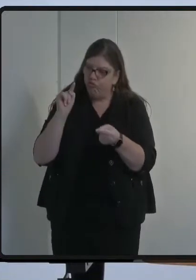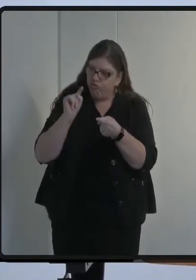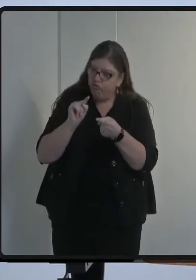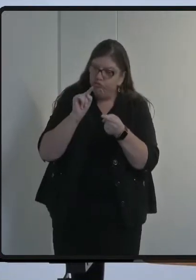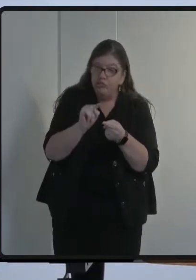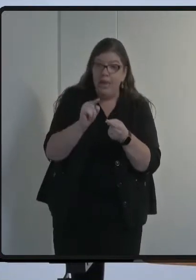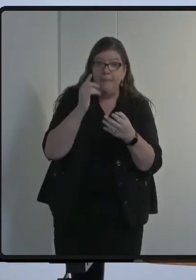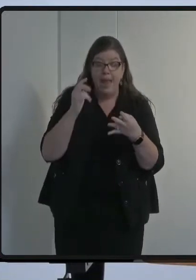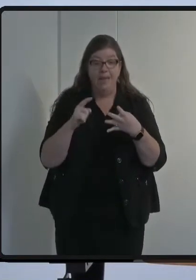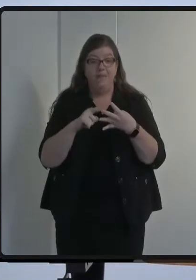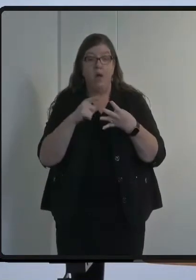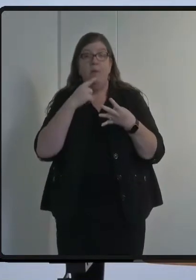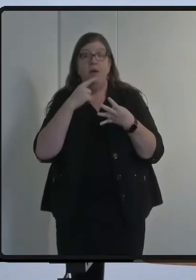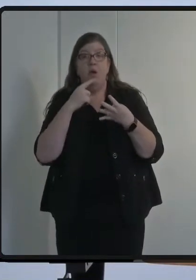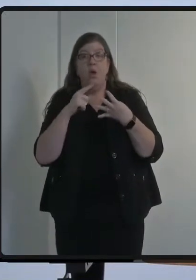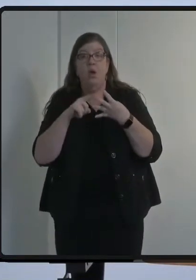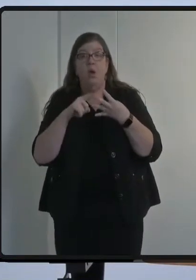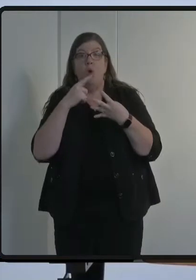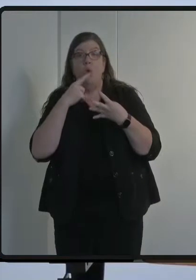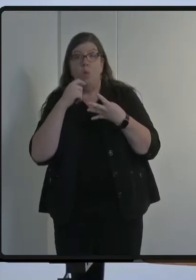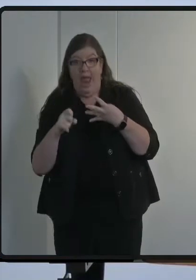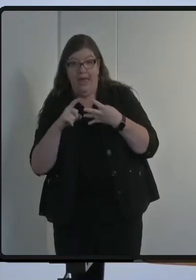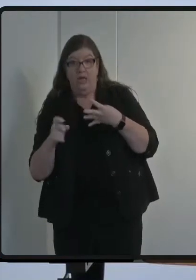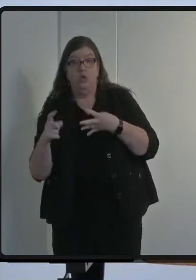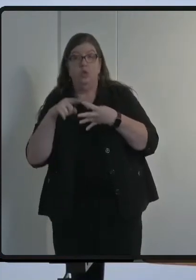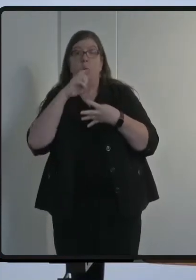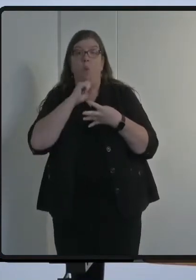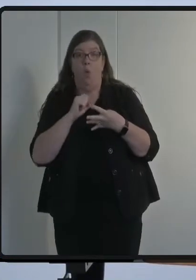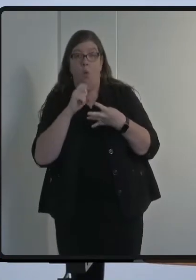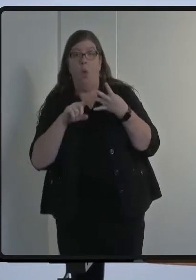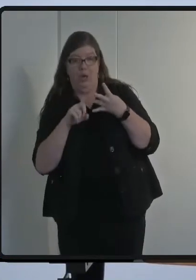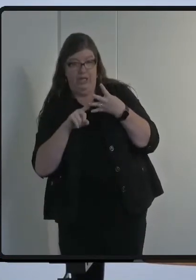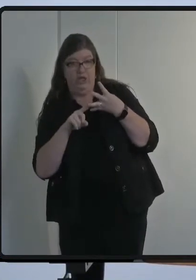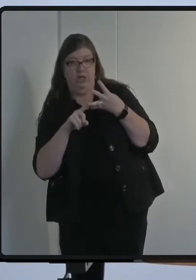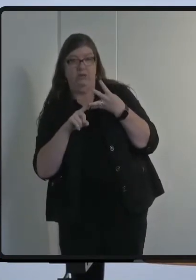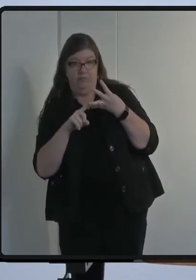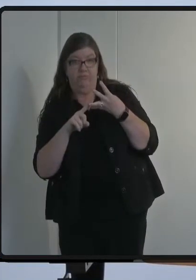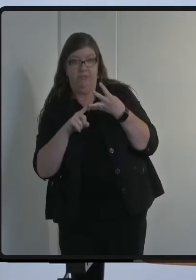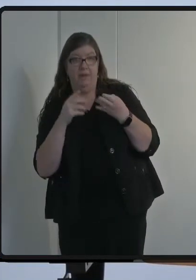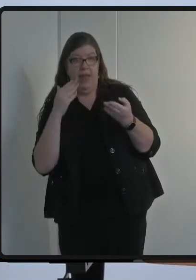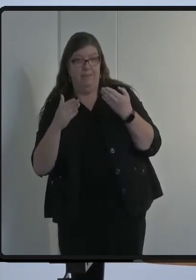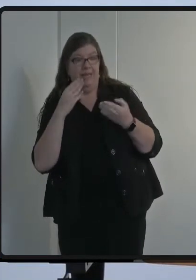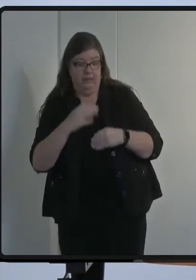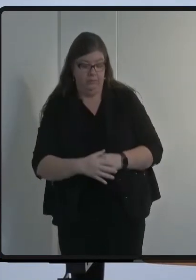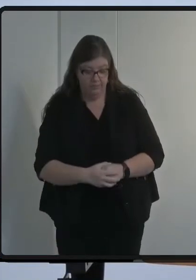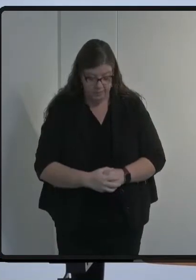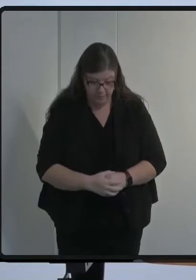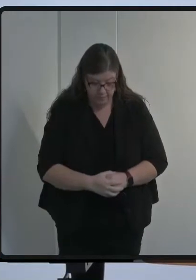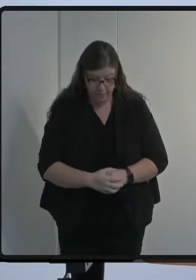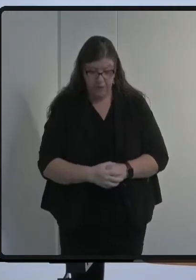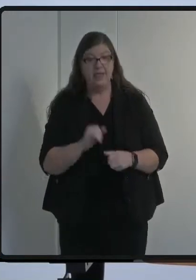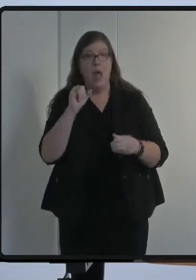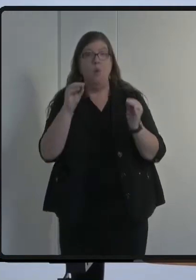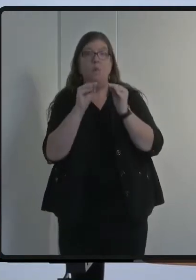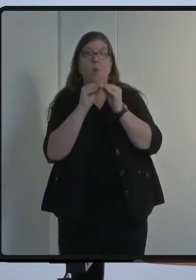restrictive orange tier. There, more businesses will have more opportunities to reopen indoor services. Most importantly, we